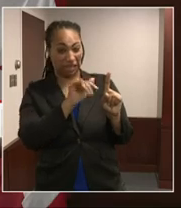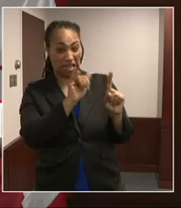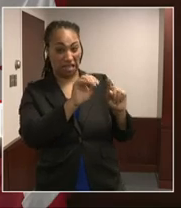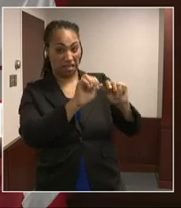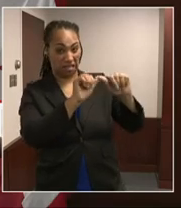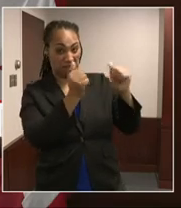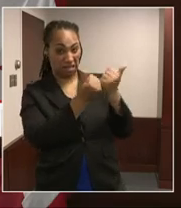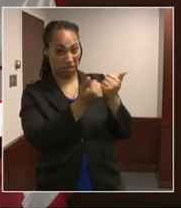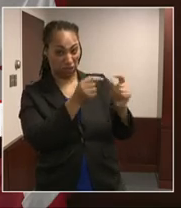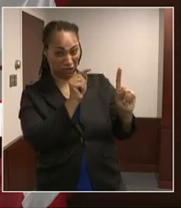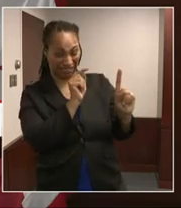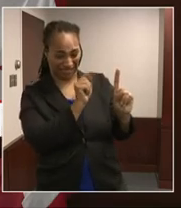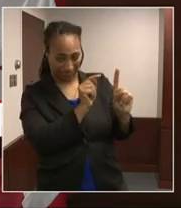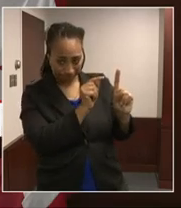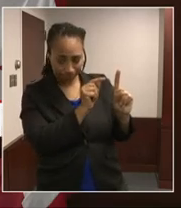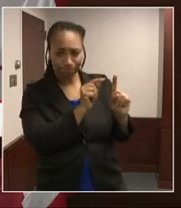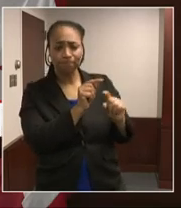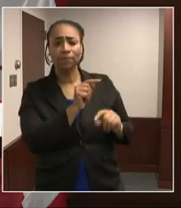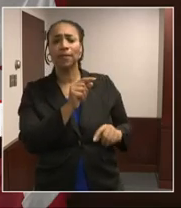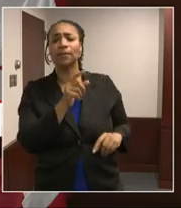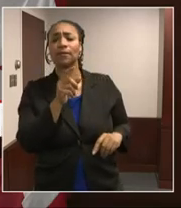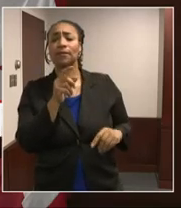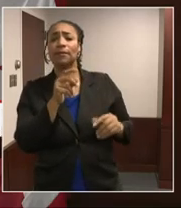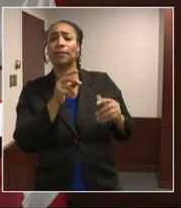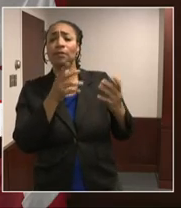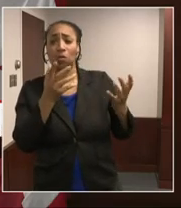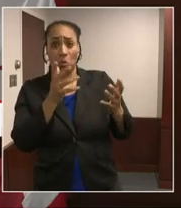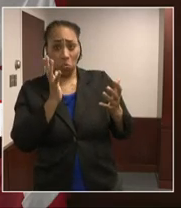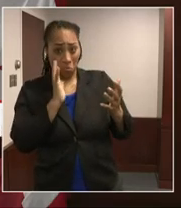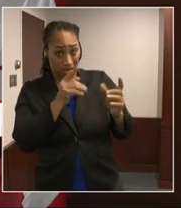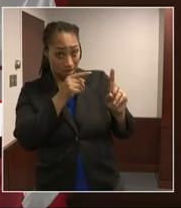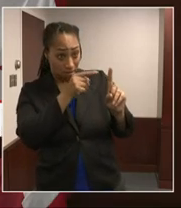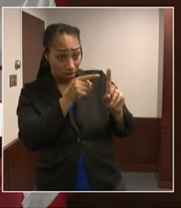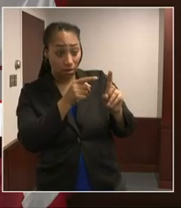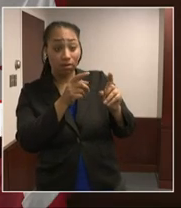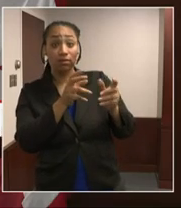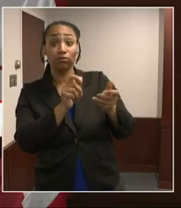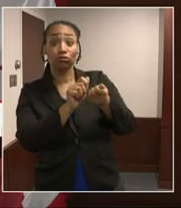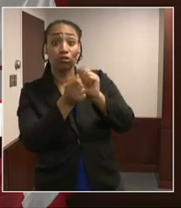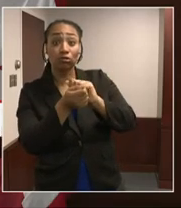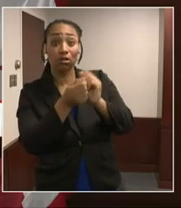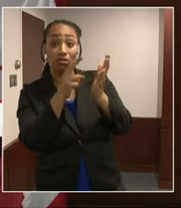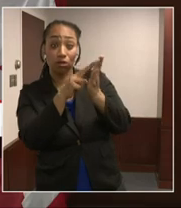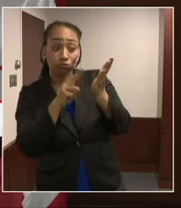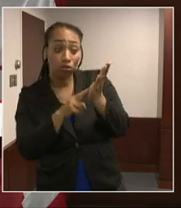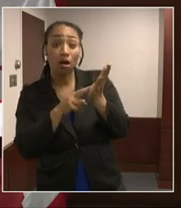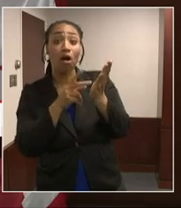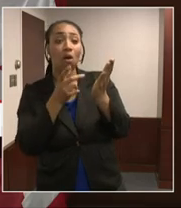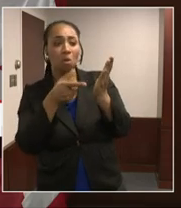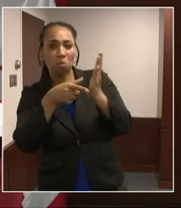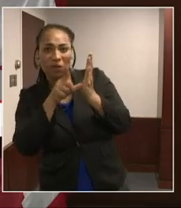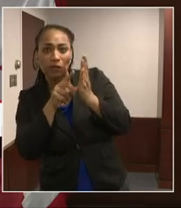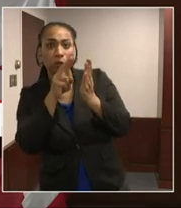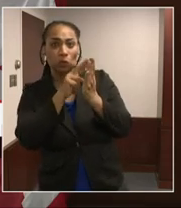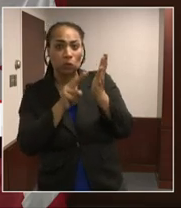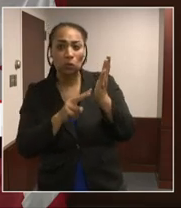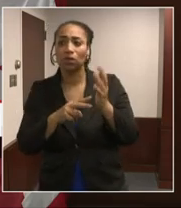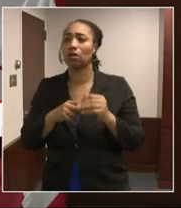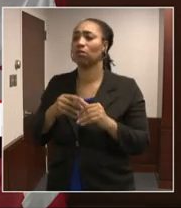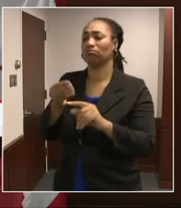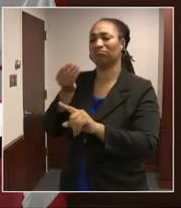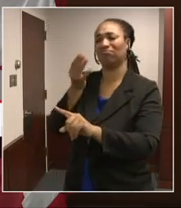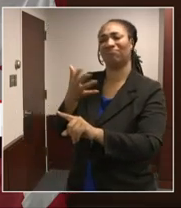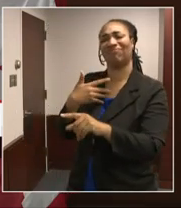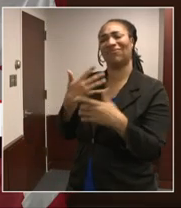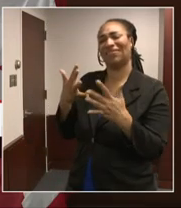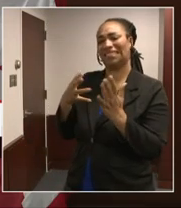the contracts? And then, if not, are you confident in that process that they have right now? Well, we already reviewed the contracts. We reviewed the contracts.